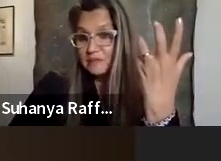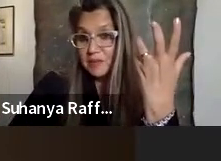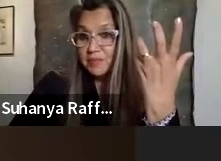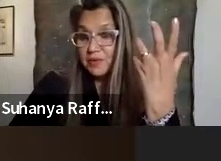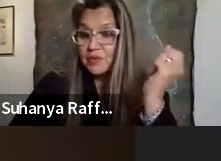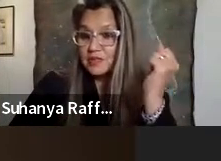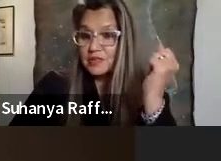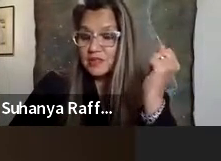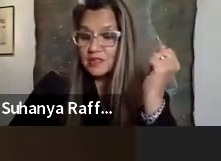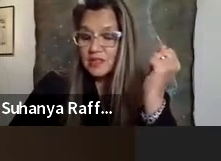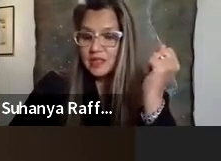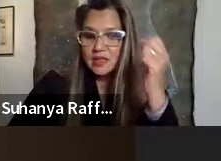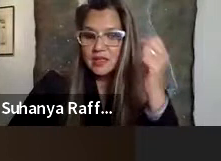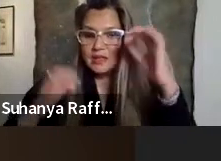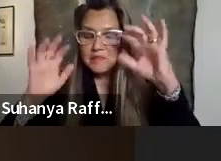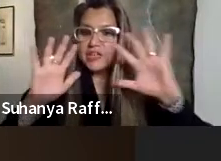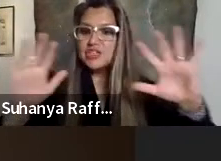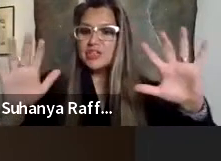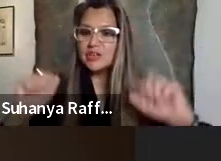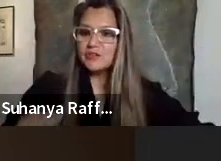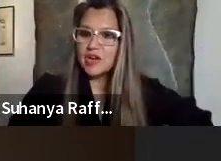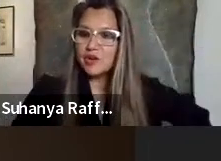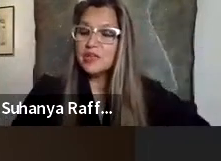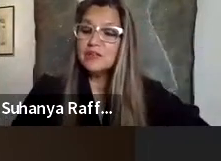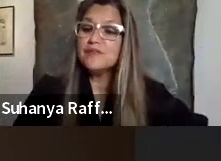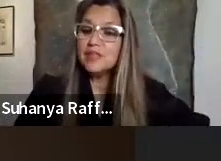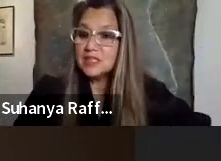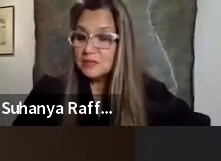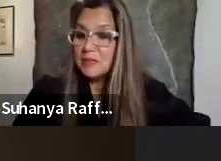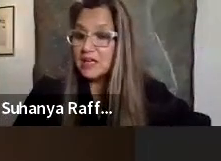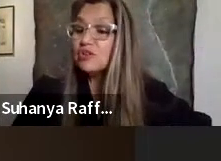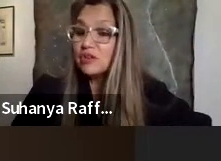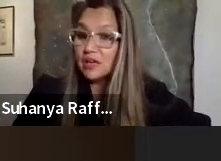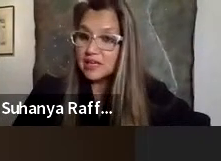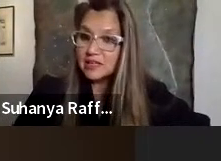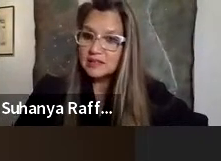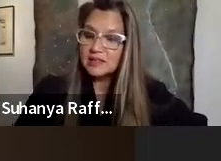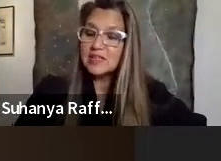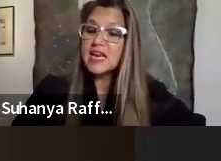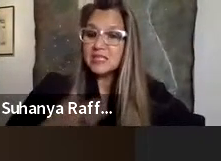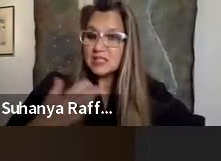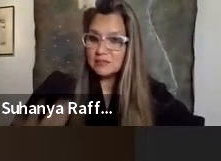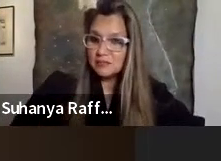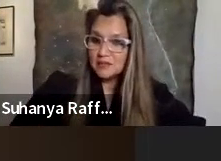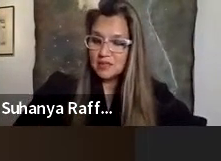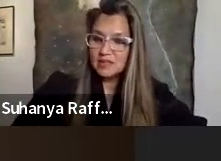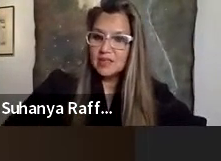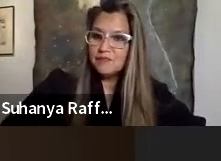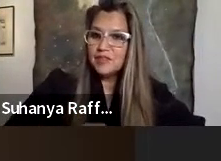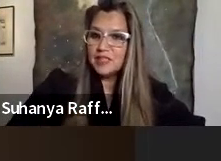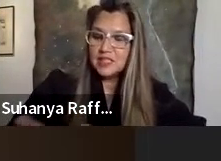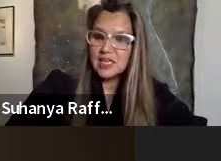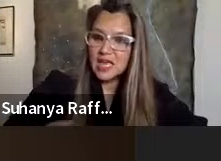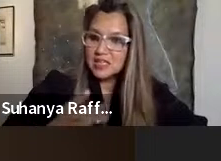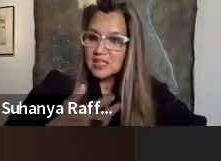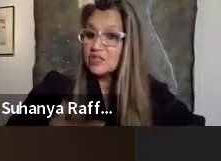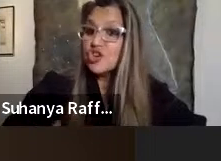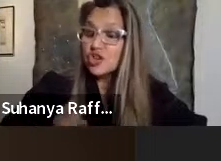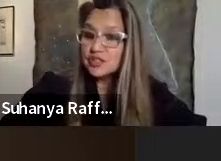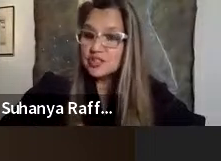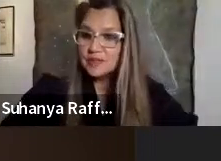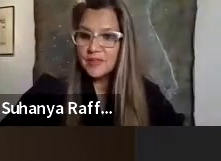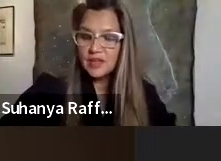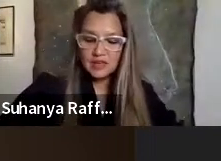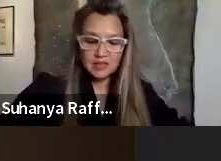really important imagining of how infinity might look like, the infinity net